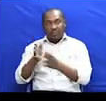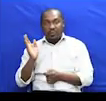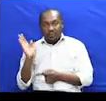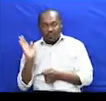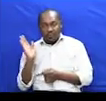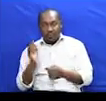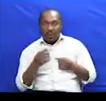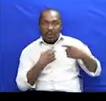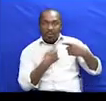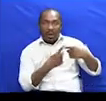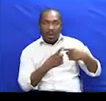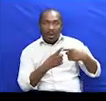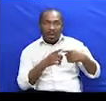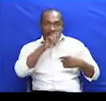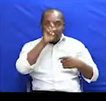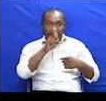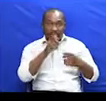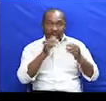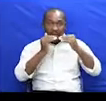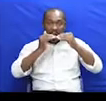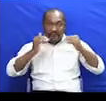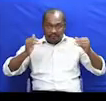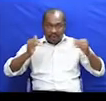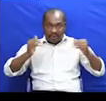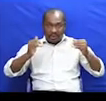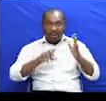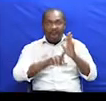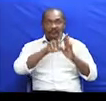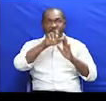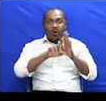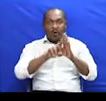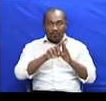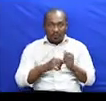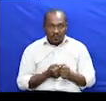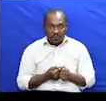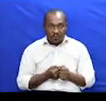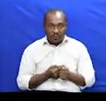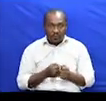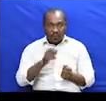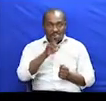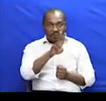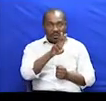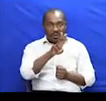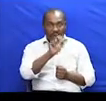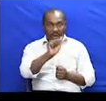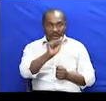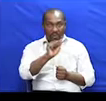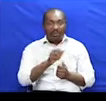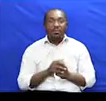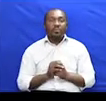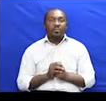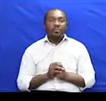Number 1 is asking, find the average volume. Find the average volume.